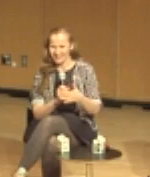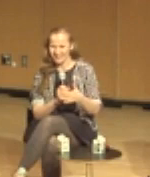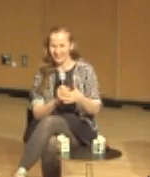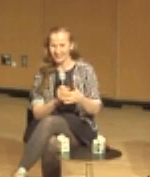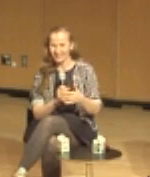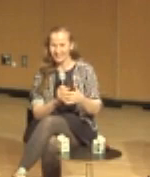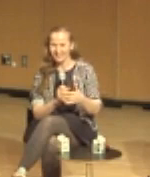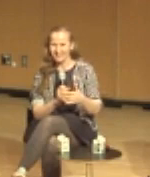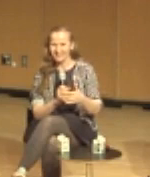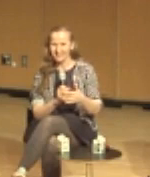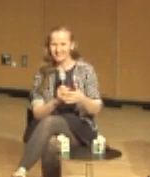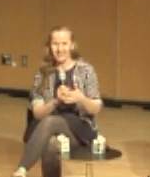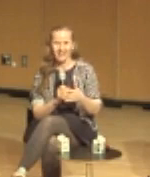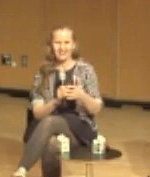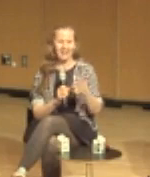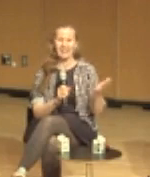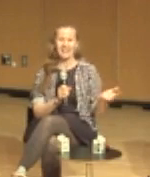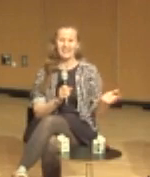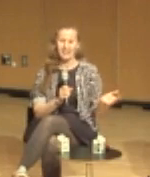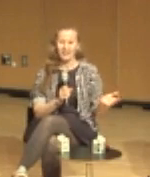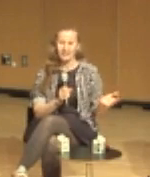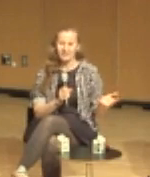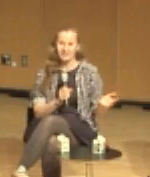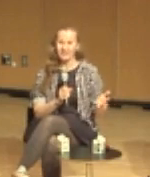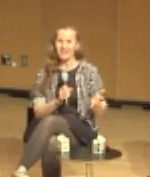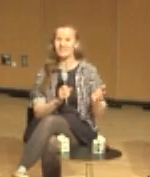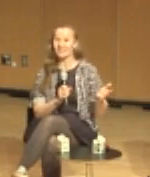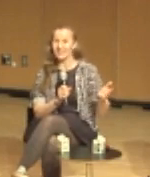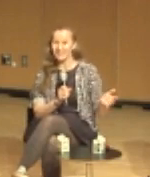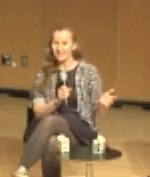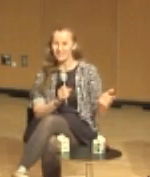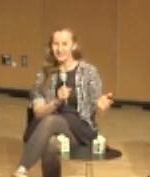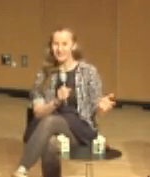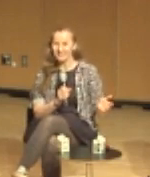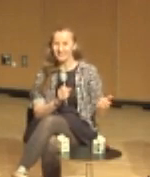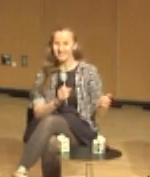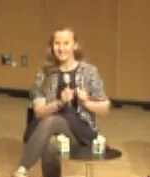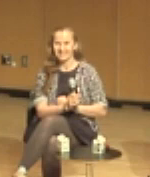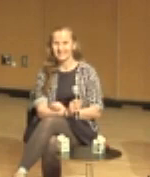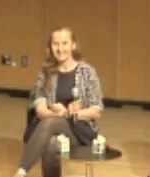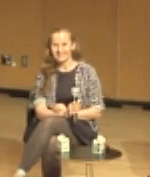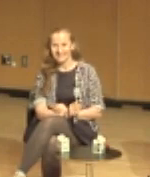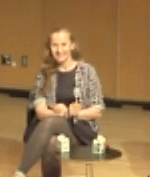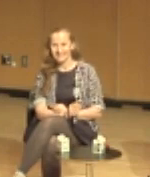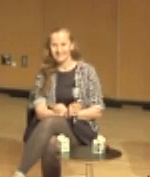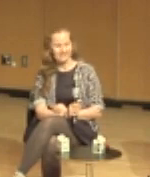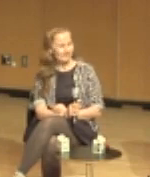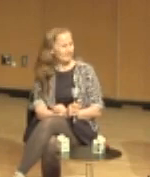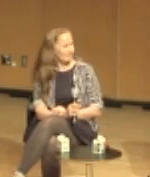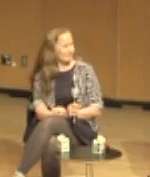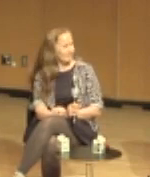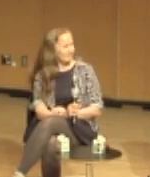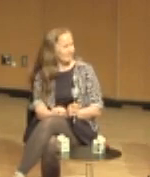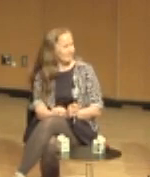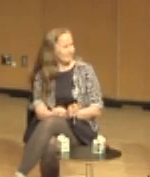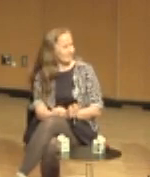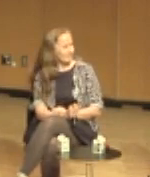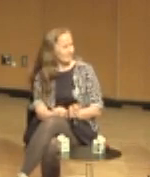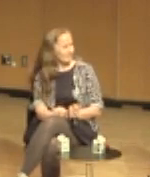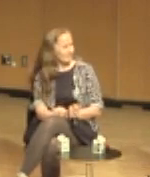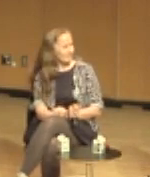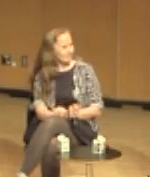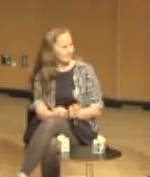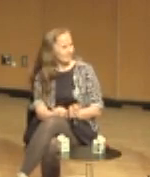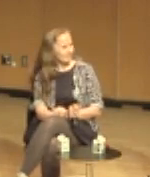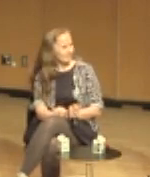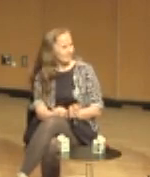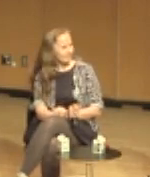20 years ago that I can't know but I certainly do yeah I mean